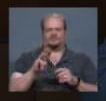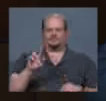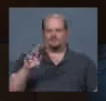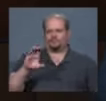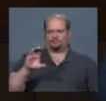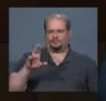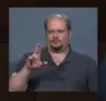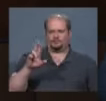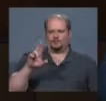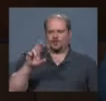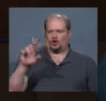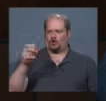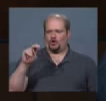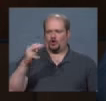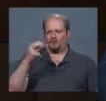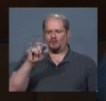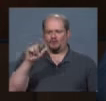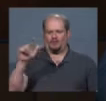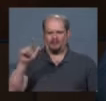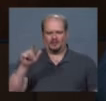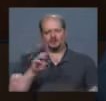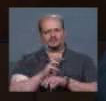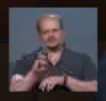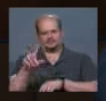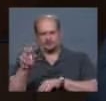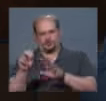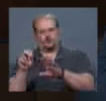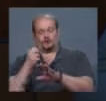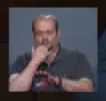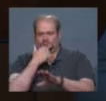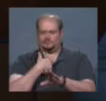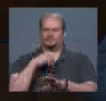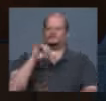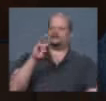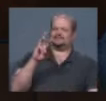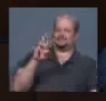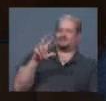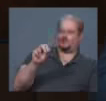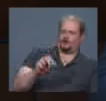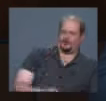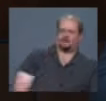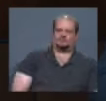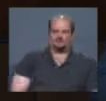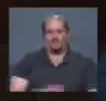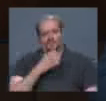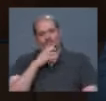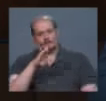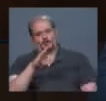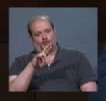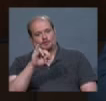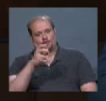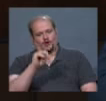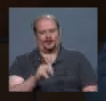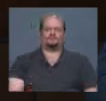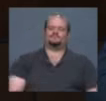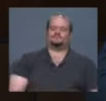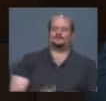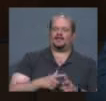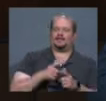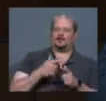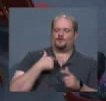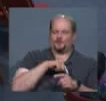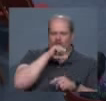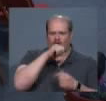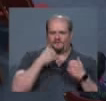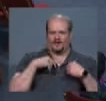Hall and 6:30. Okay, sorry, 6:30. Thank you, Brian. And so we'd love